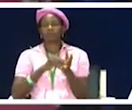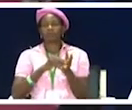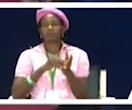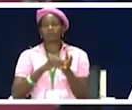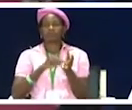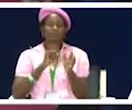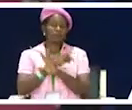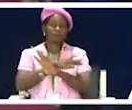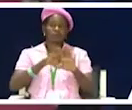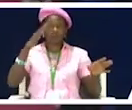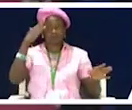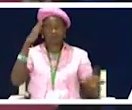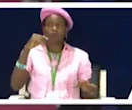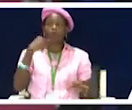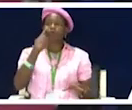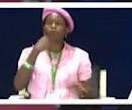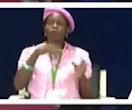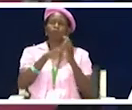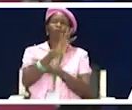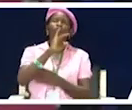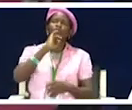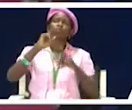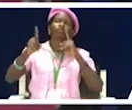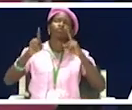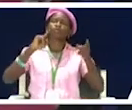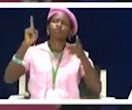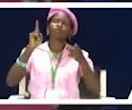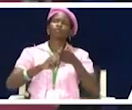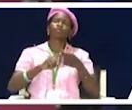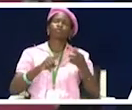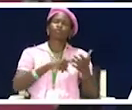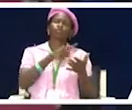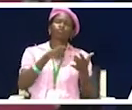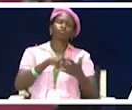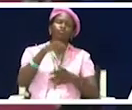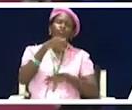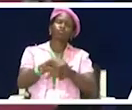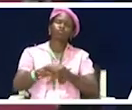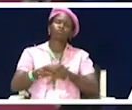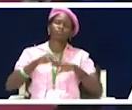I don't know who God is talking to tonight